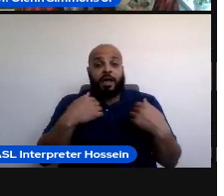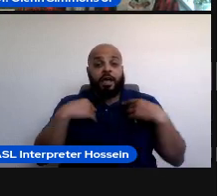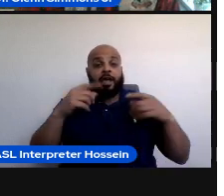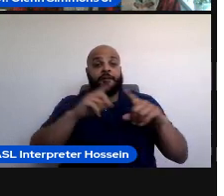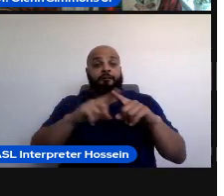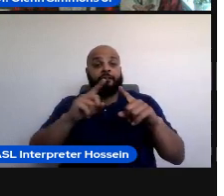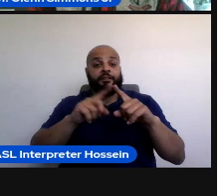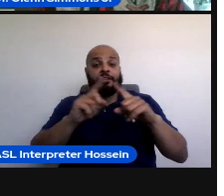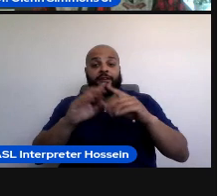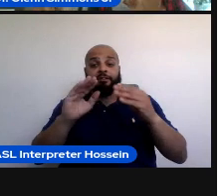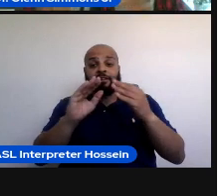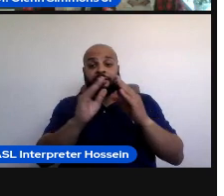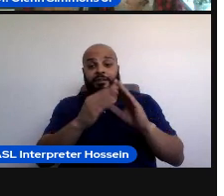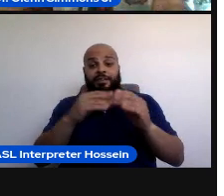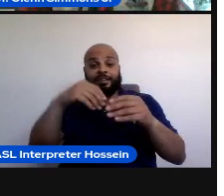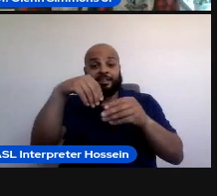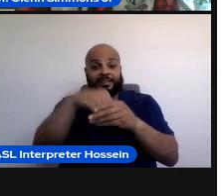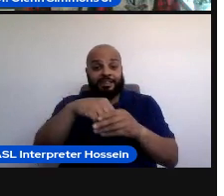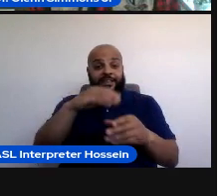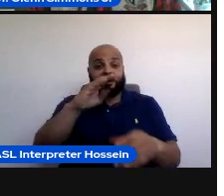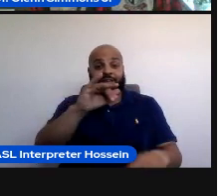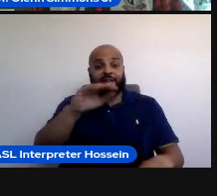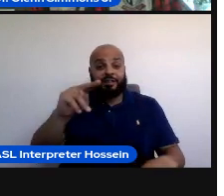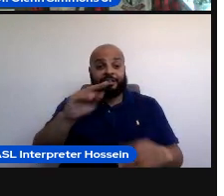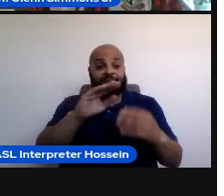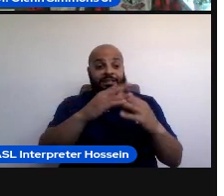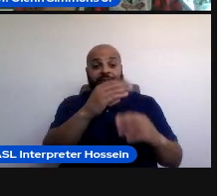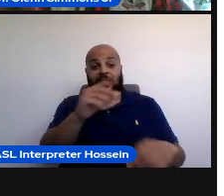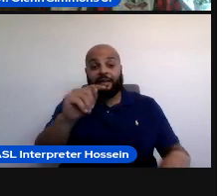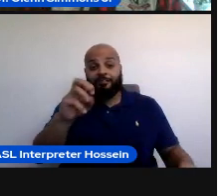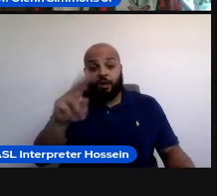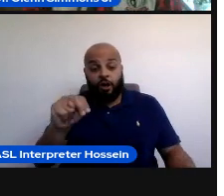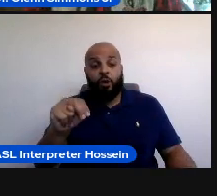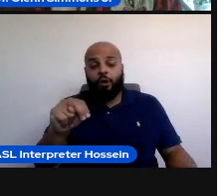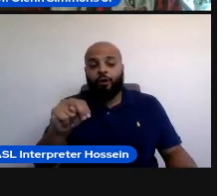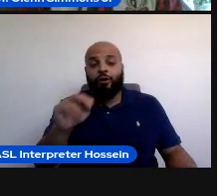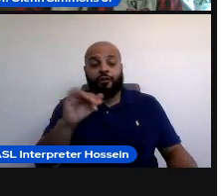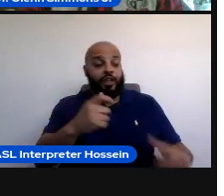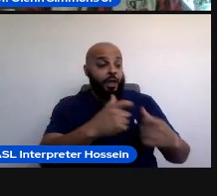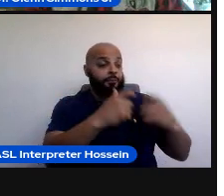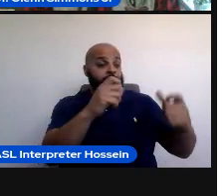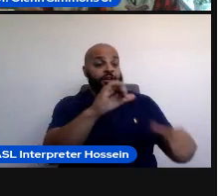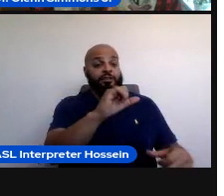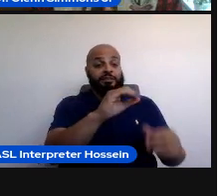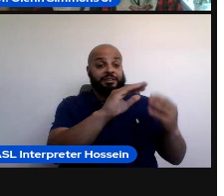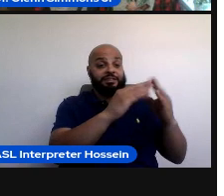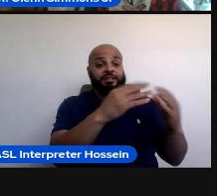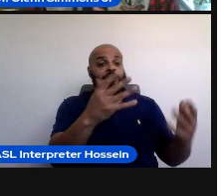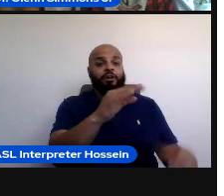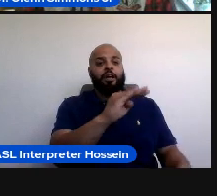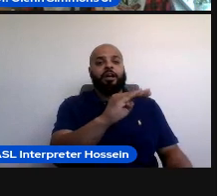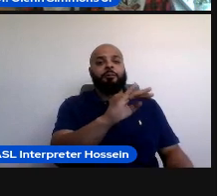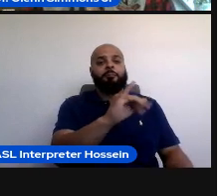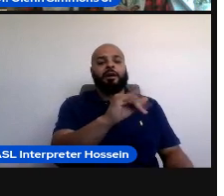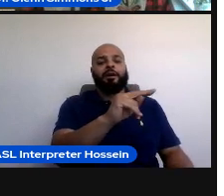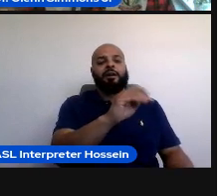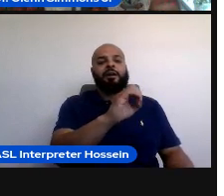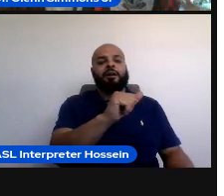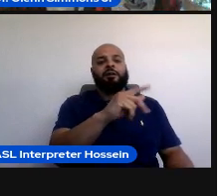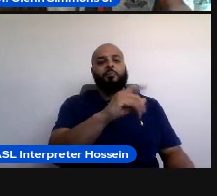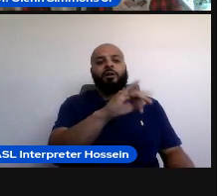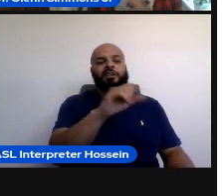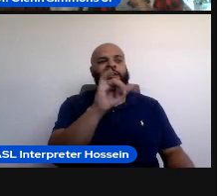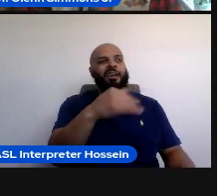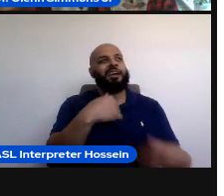cities around the state of Minnesota, cities and towns. So our largest city was Minneapolis. So that's like a population of roughly 2